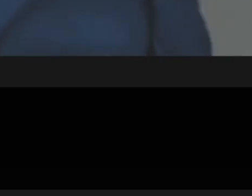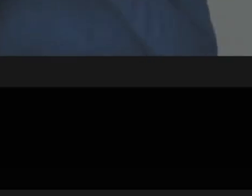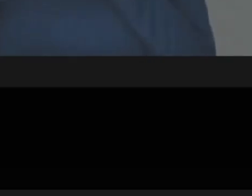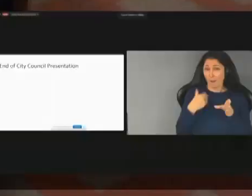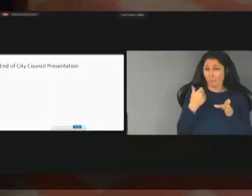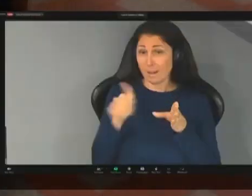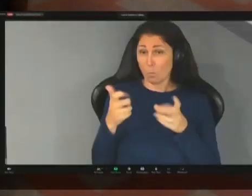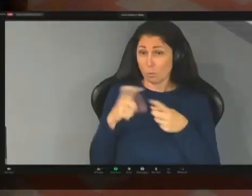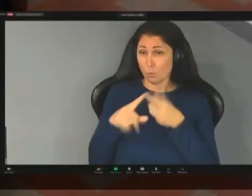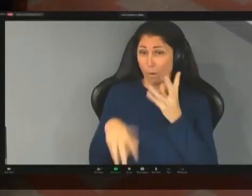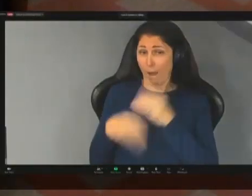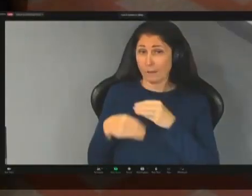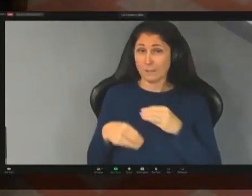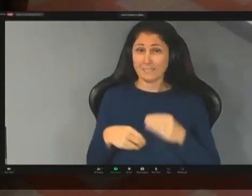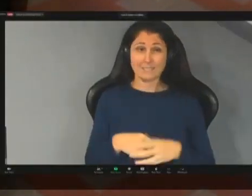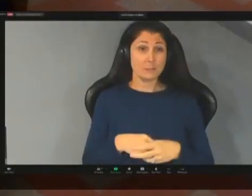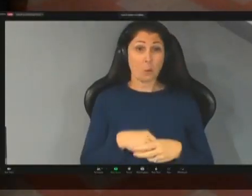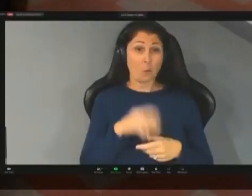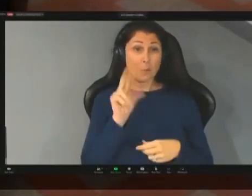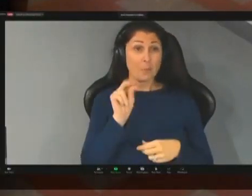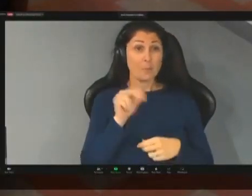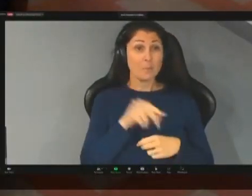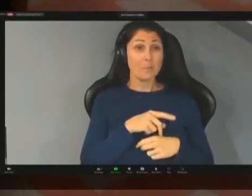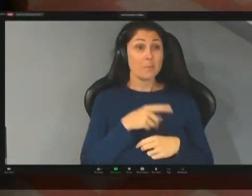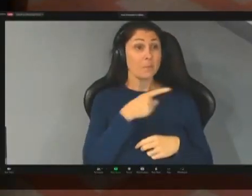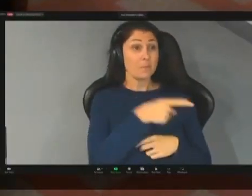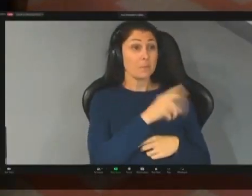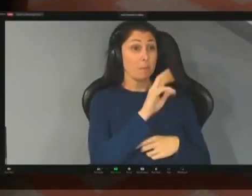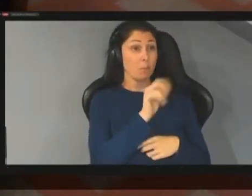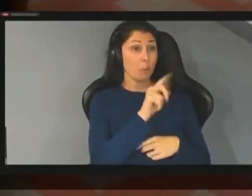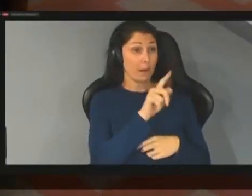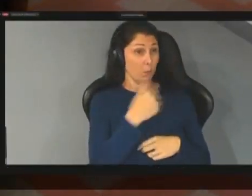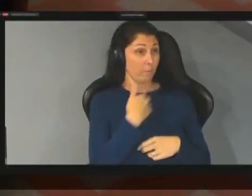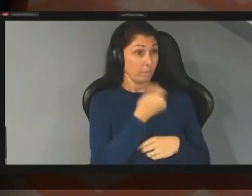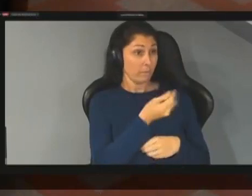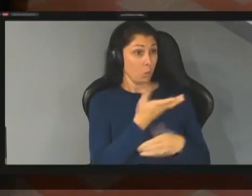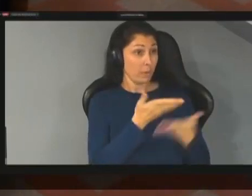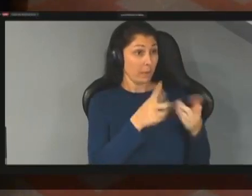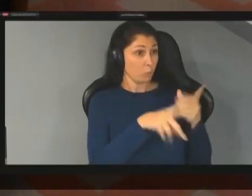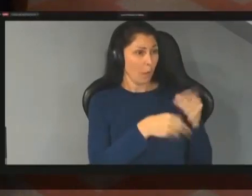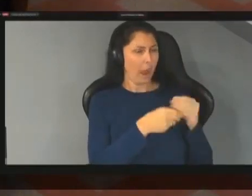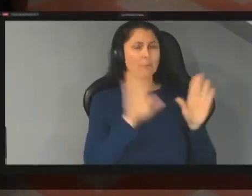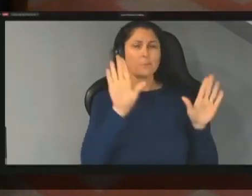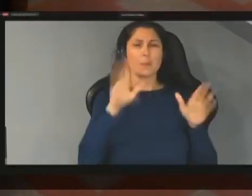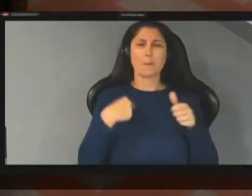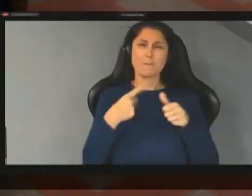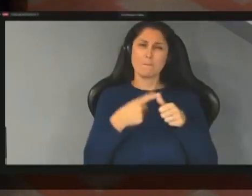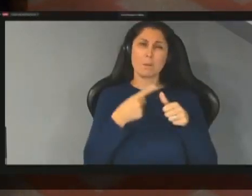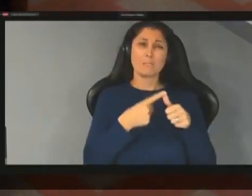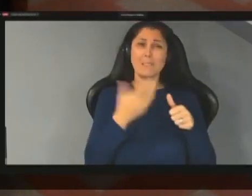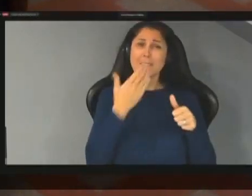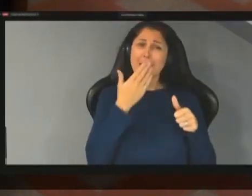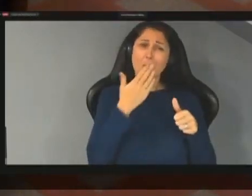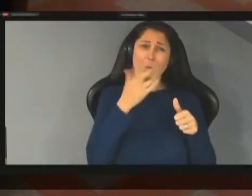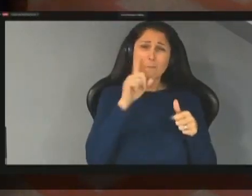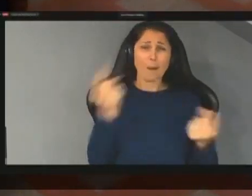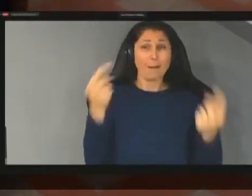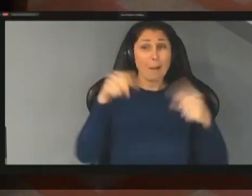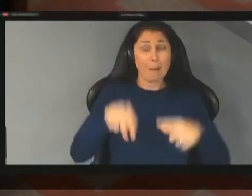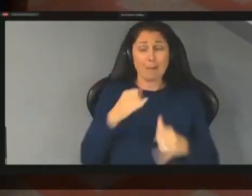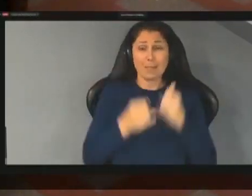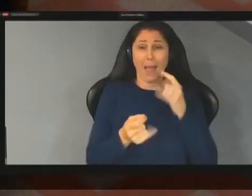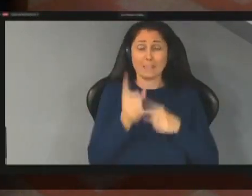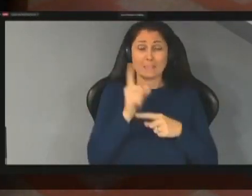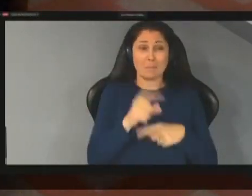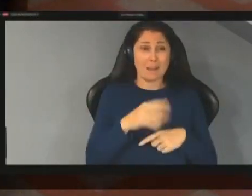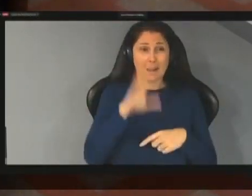add? No? Marimba, do you have a few things you want to add? And Sure. let me just say first, thank you for coming at last minute, because I was talking to Ricky